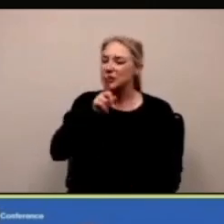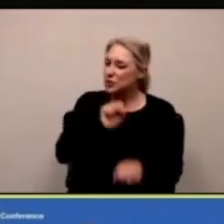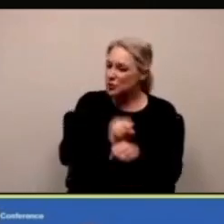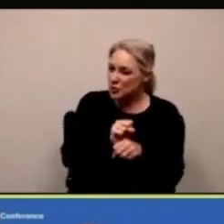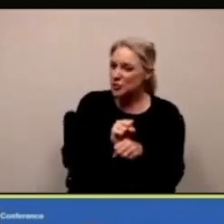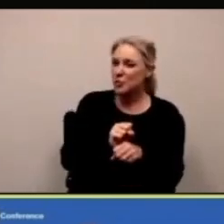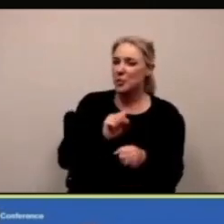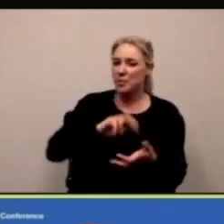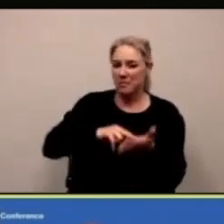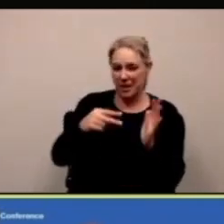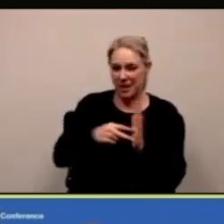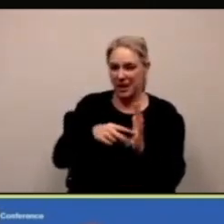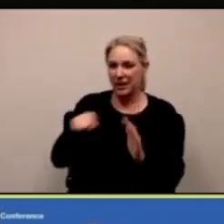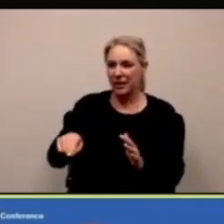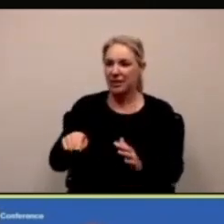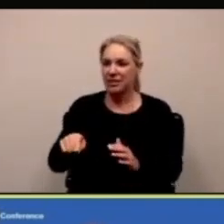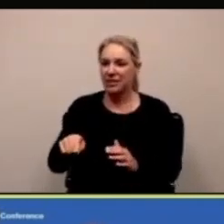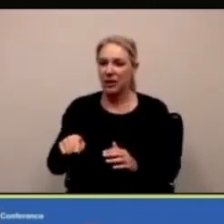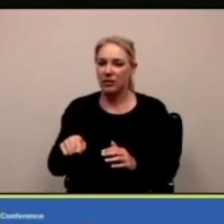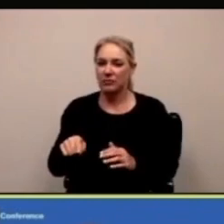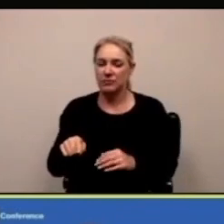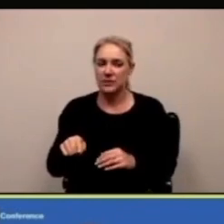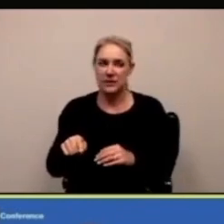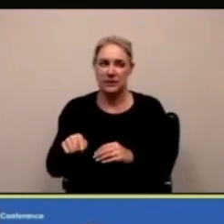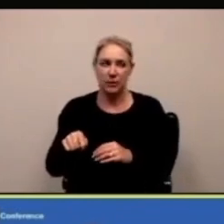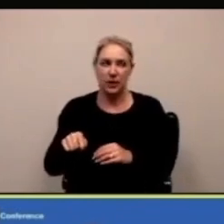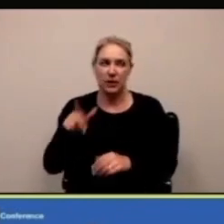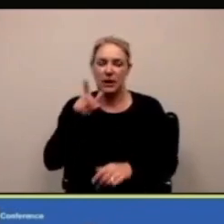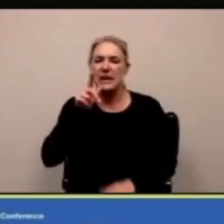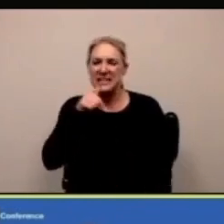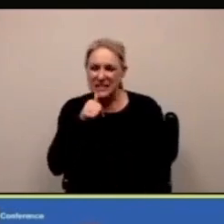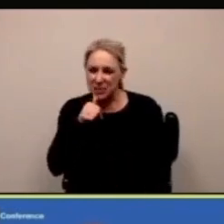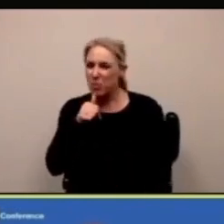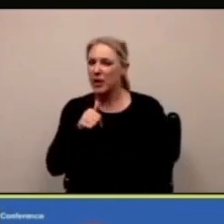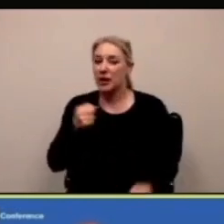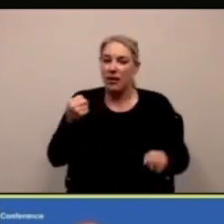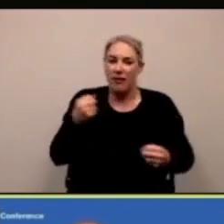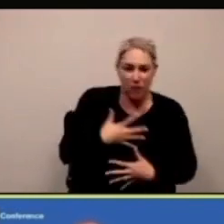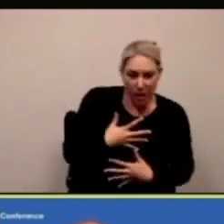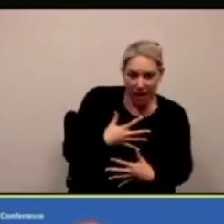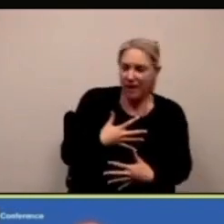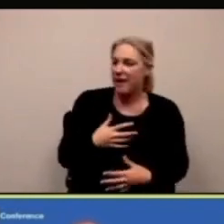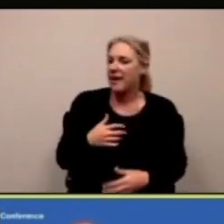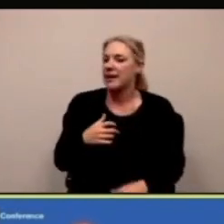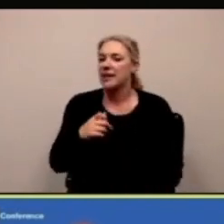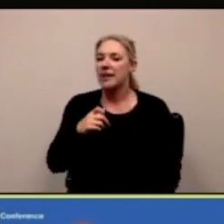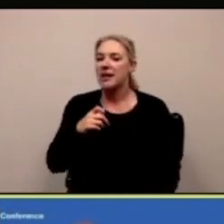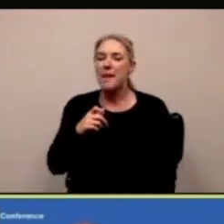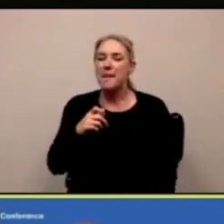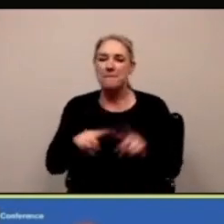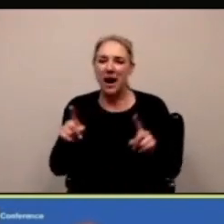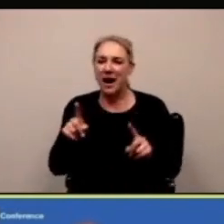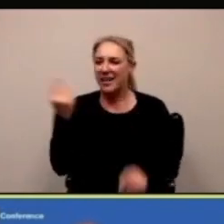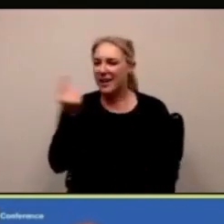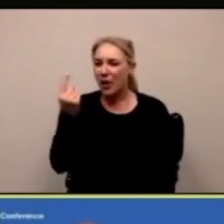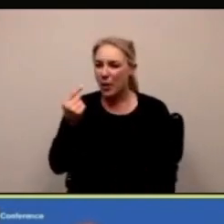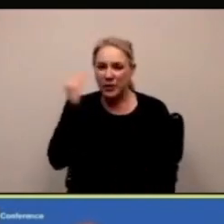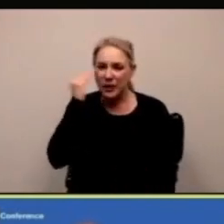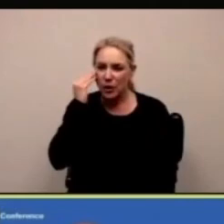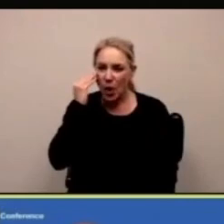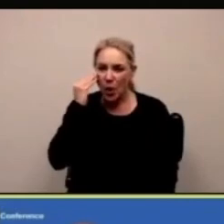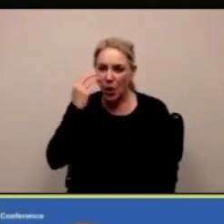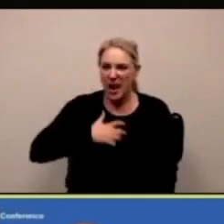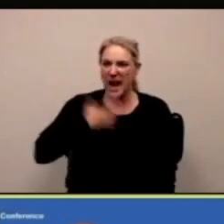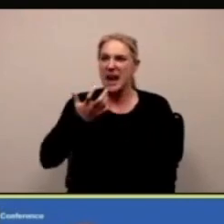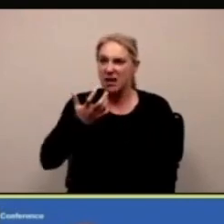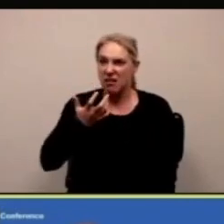they were, afraid, but the only way they knew how to voice it was using the word anger. So helping that expand it, because